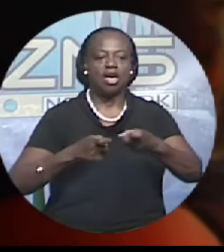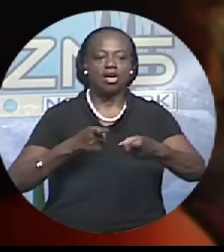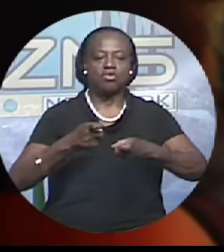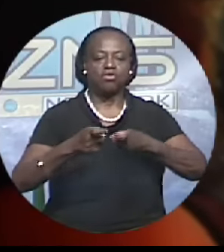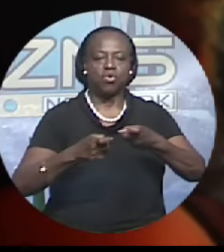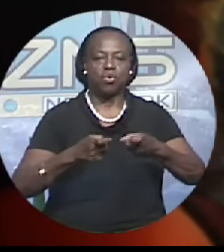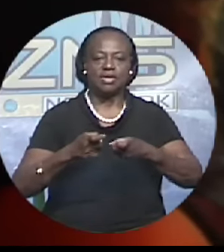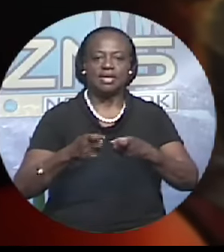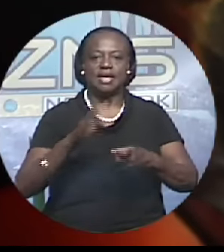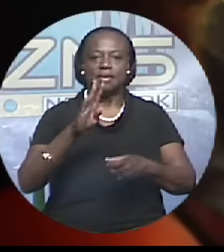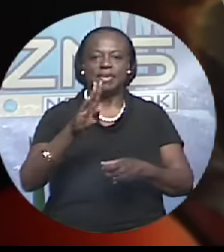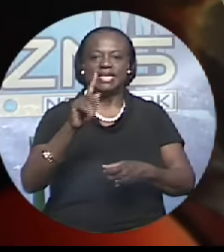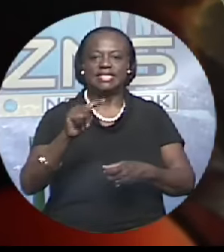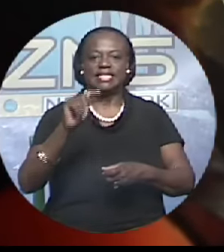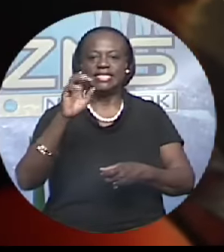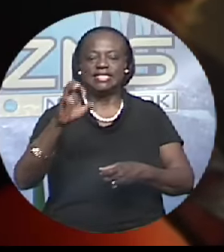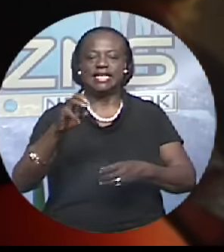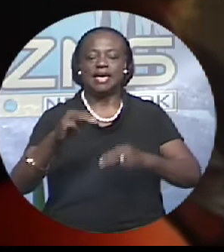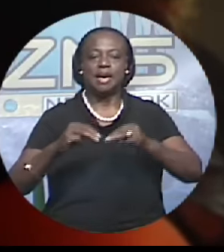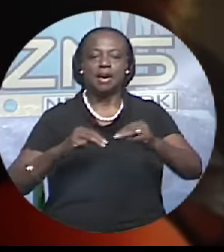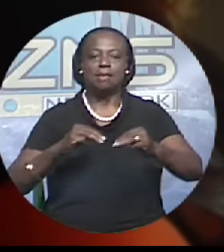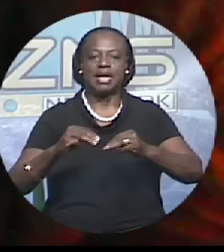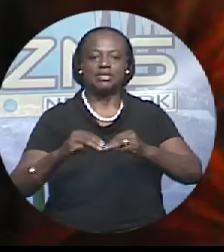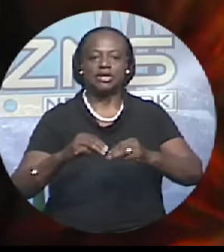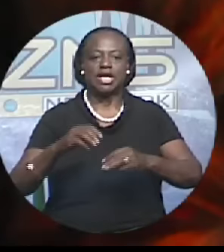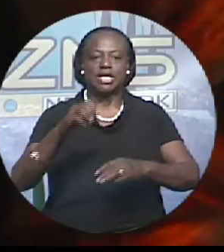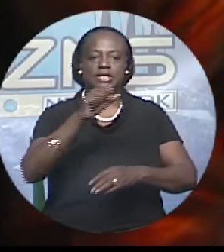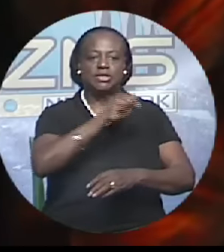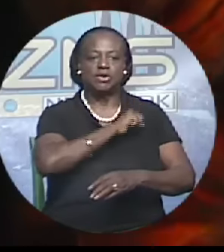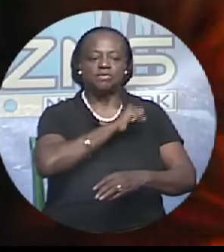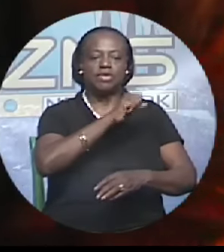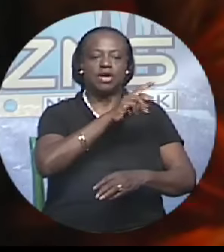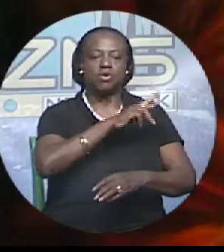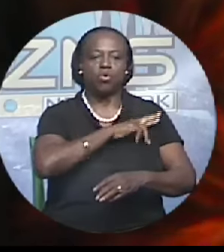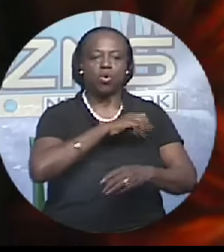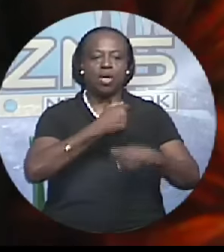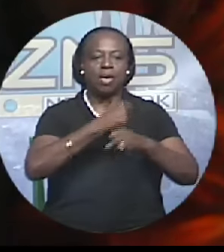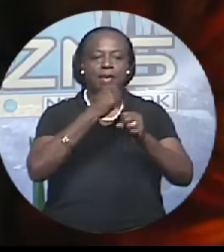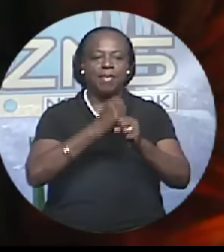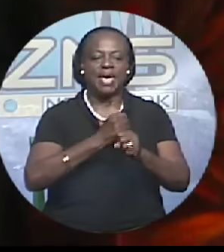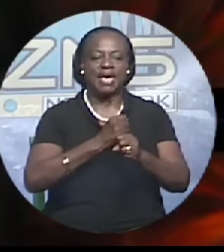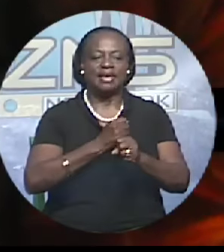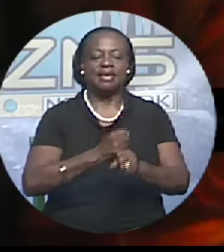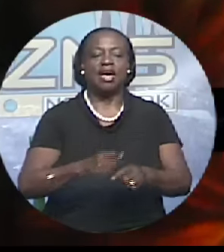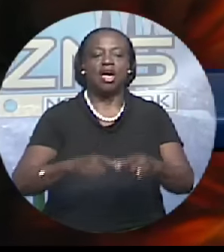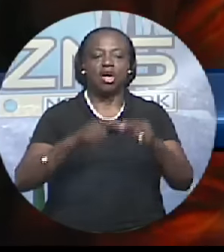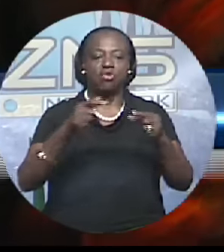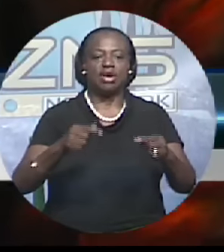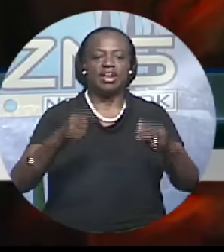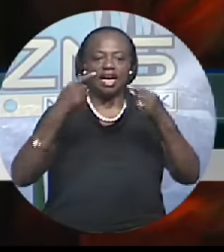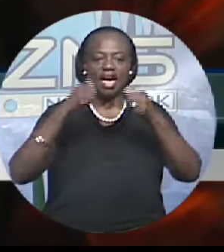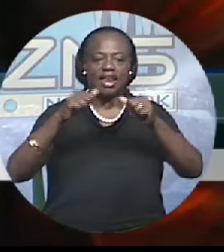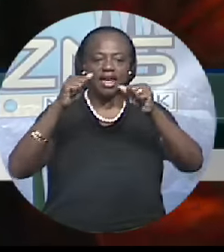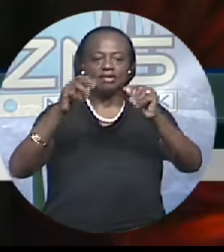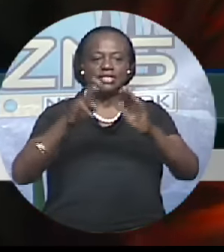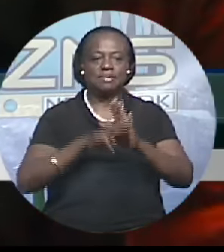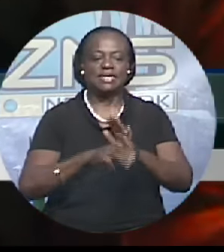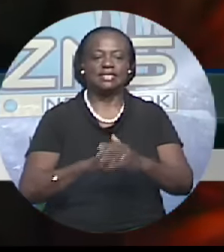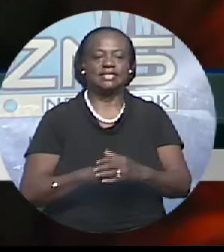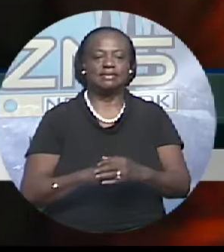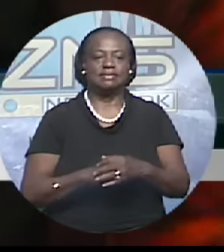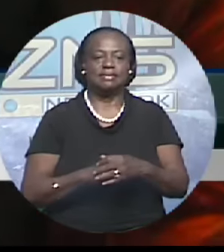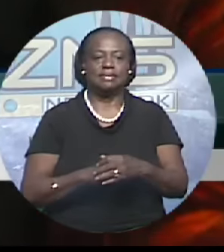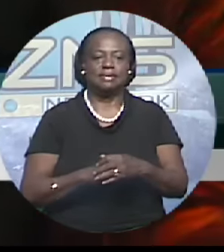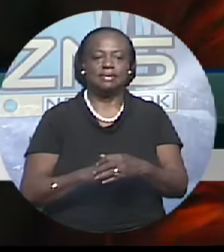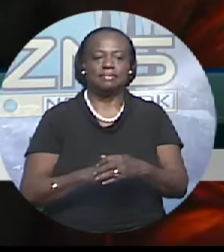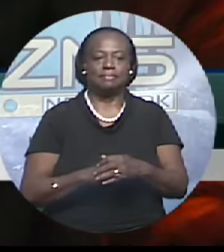manager Sophia Hart-Roll made a big announcement. Looking forward to having IPTV tested here in Exuma very soon.